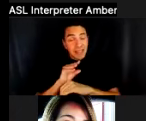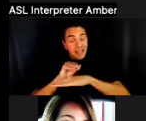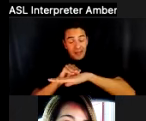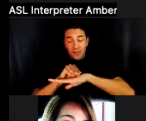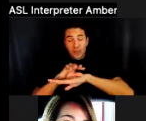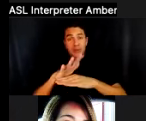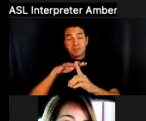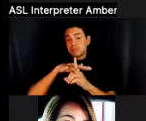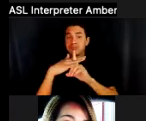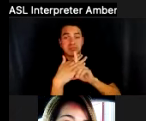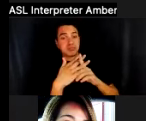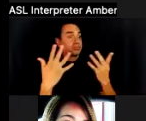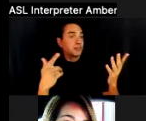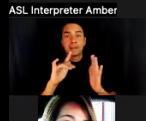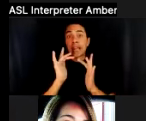the internet,